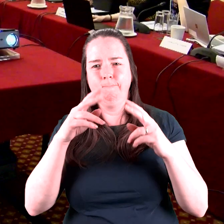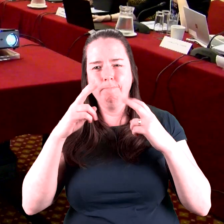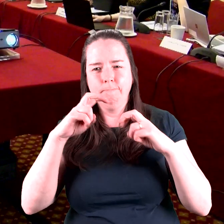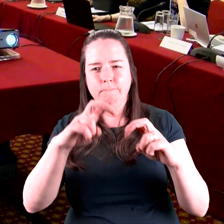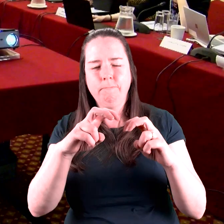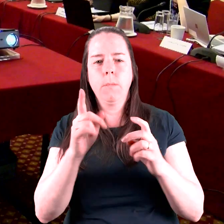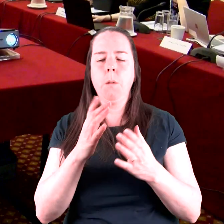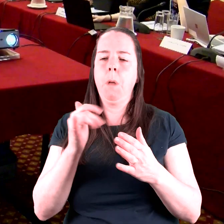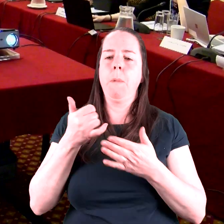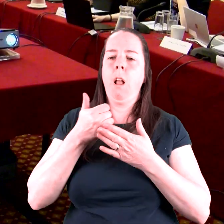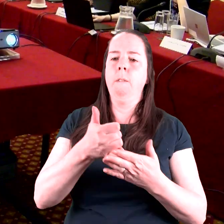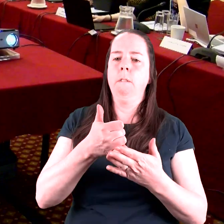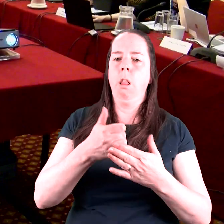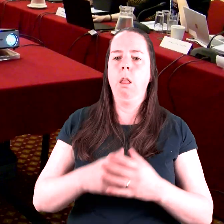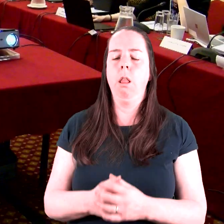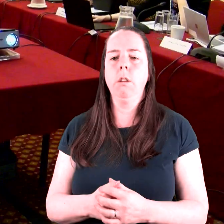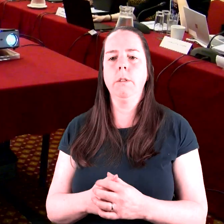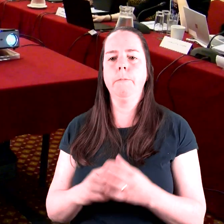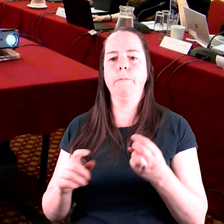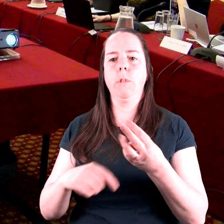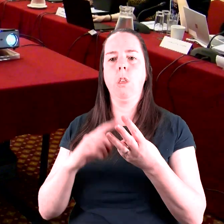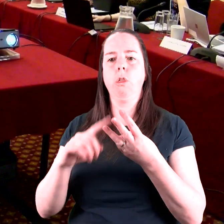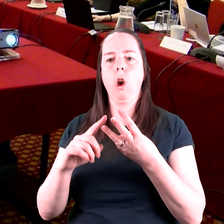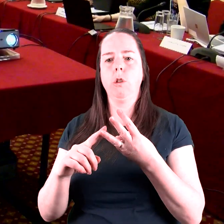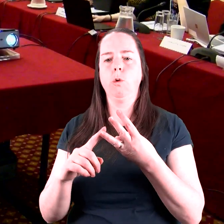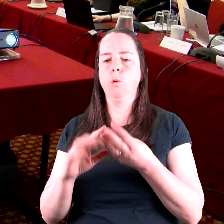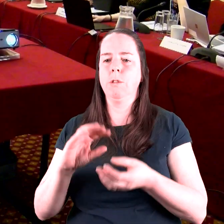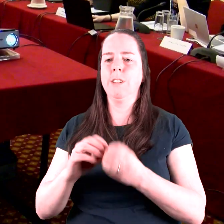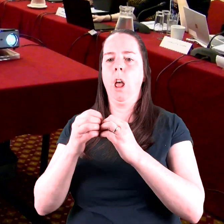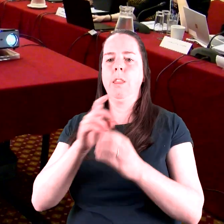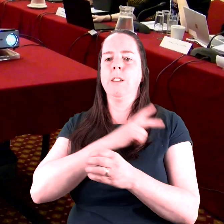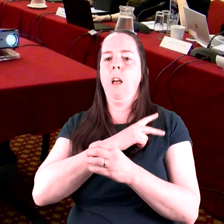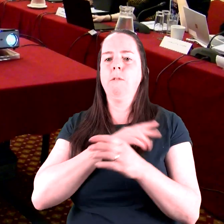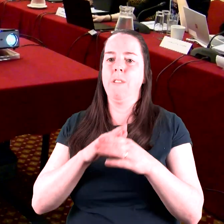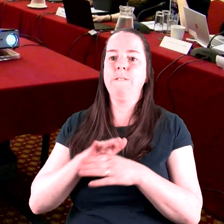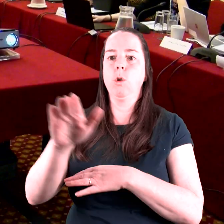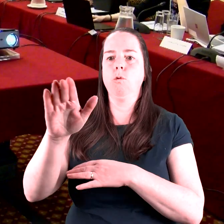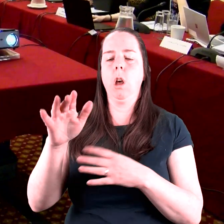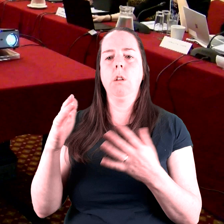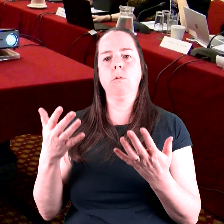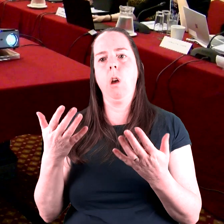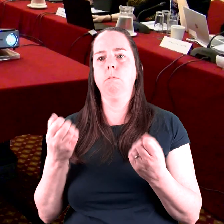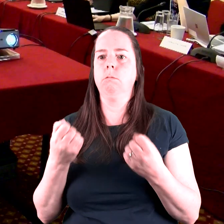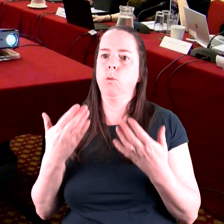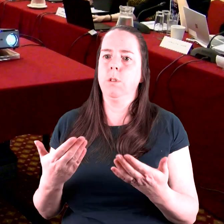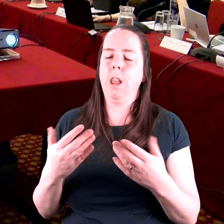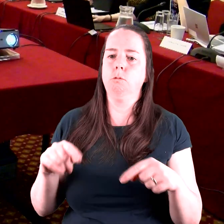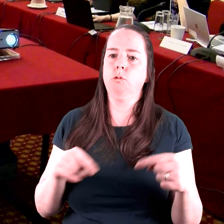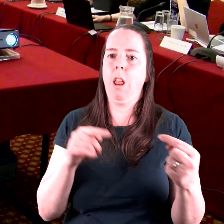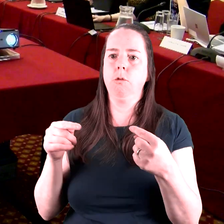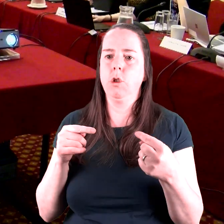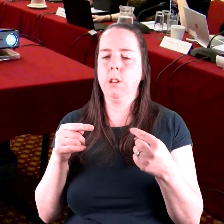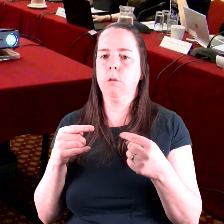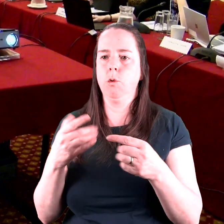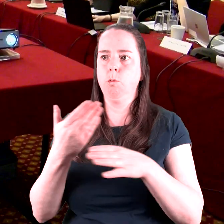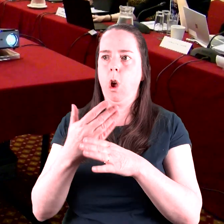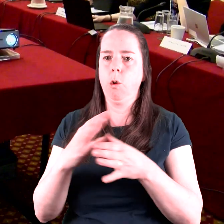may be helpful. The third is to design the workforce of the future. So obviously we've got today's challenges to work on together.